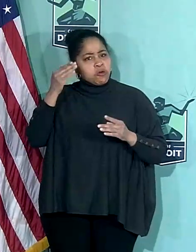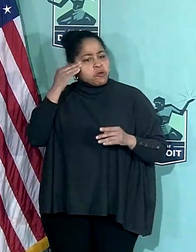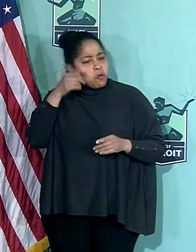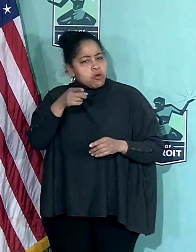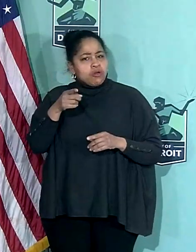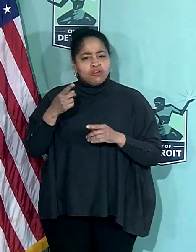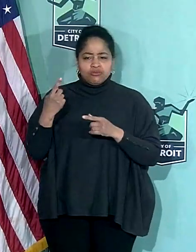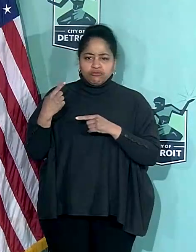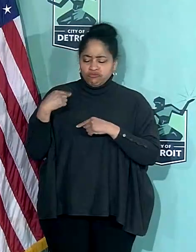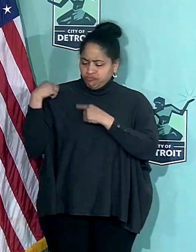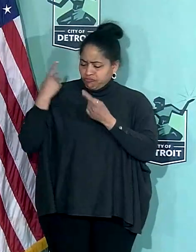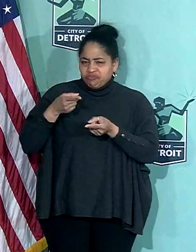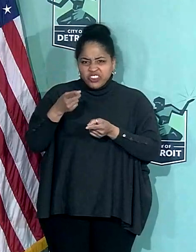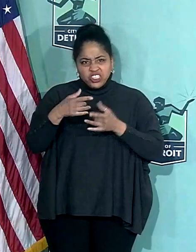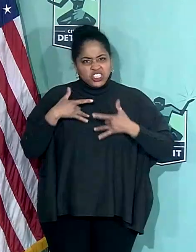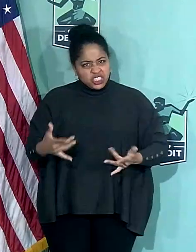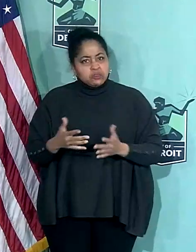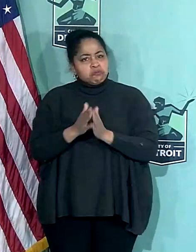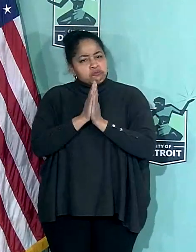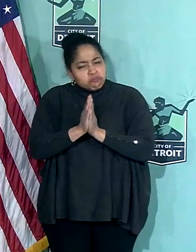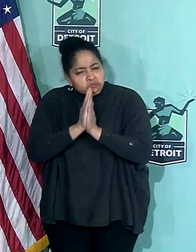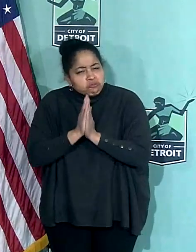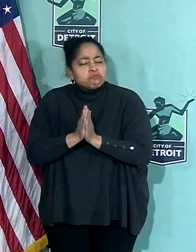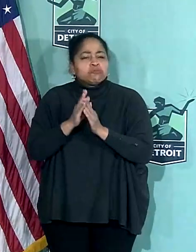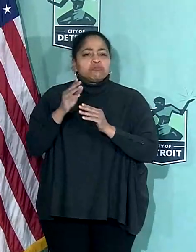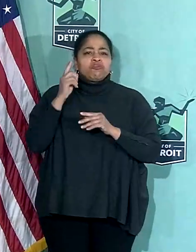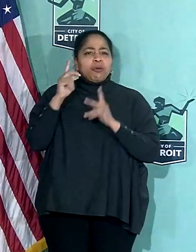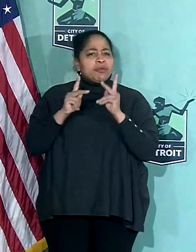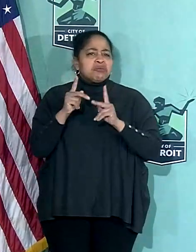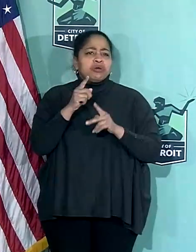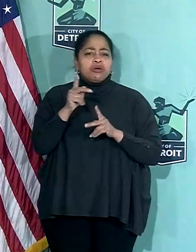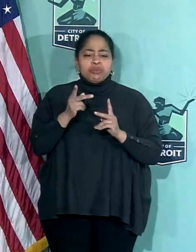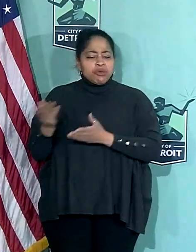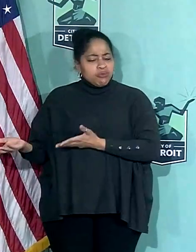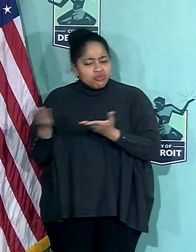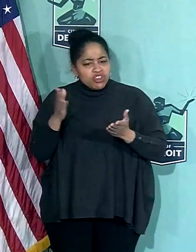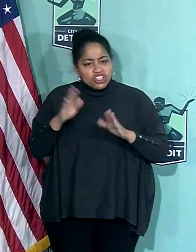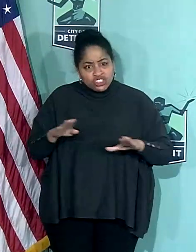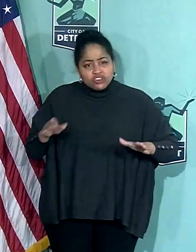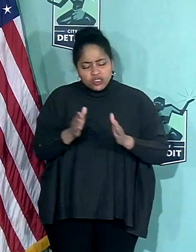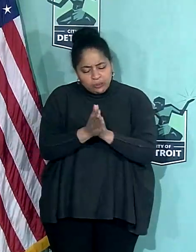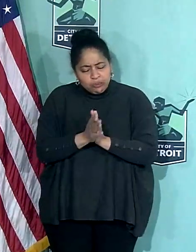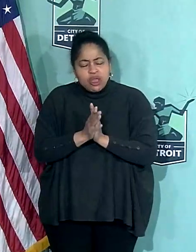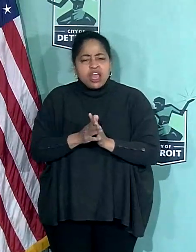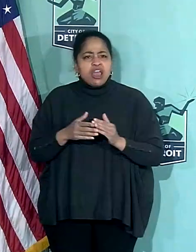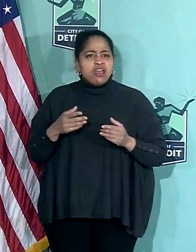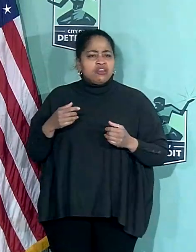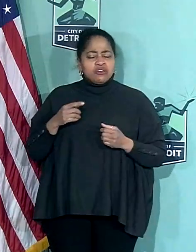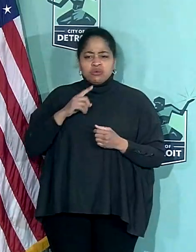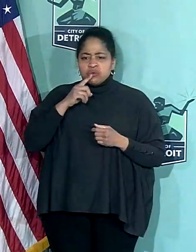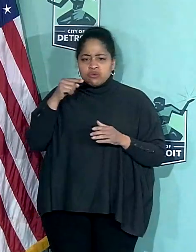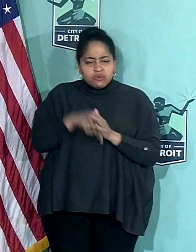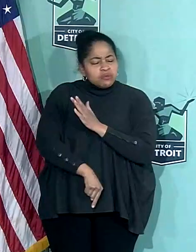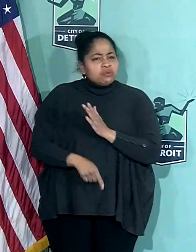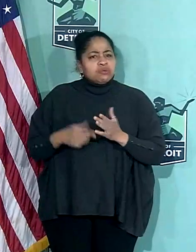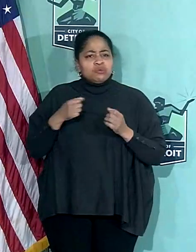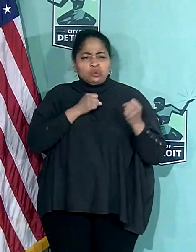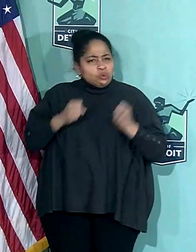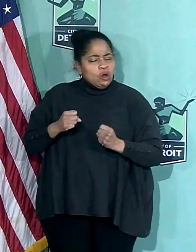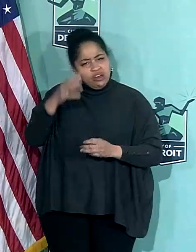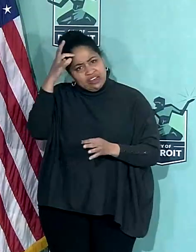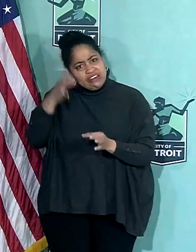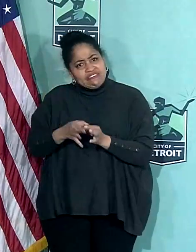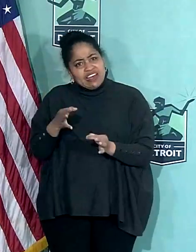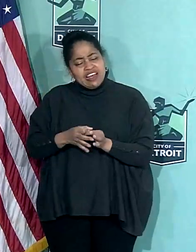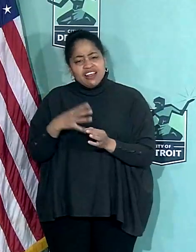prayer warrior. When parents would bring their children into the immunization clinic, she always greeted them with a